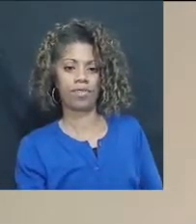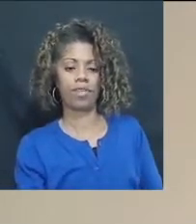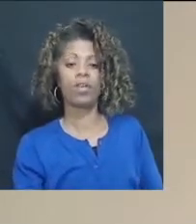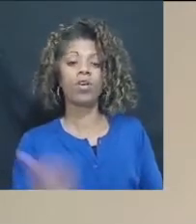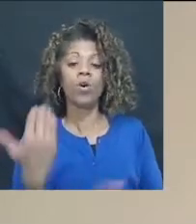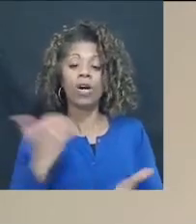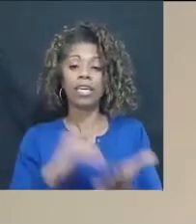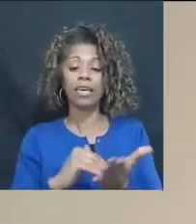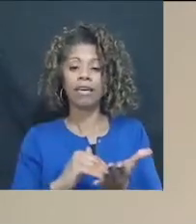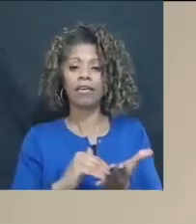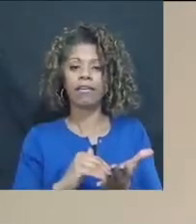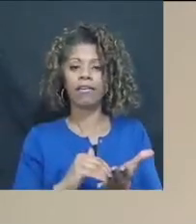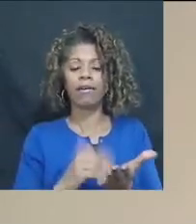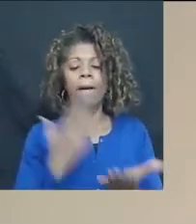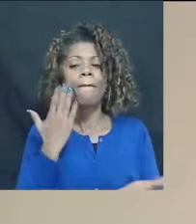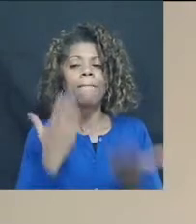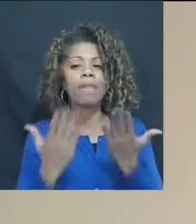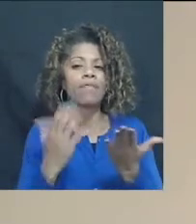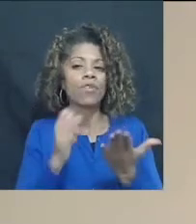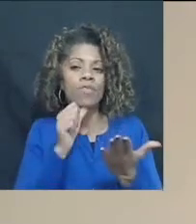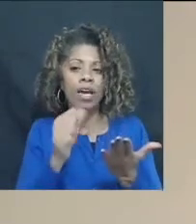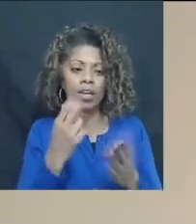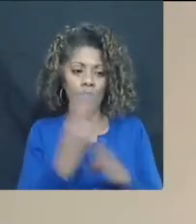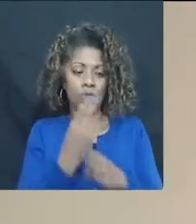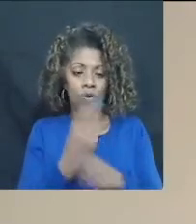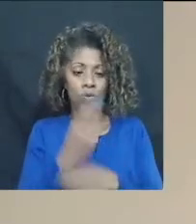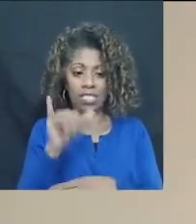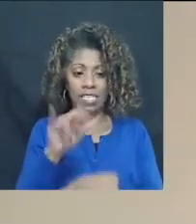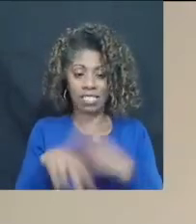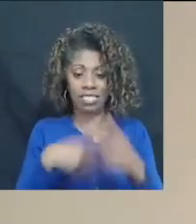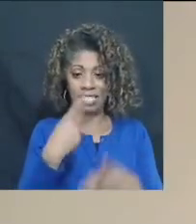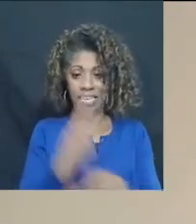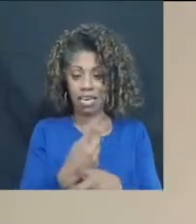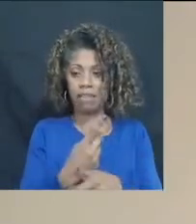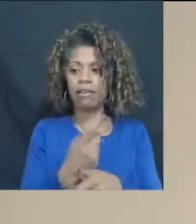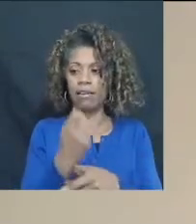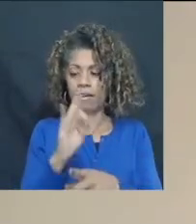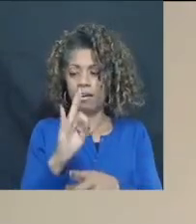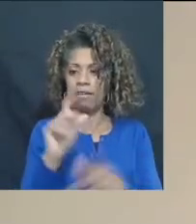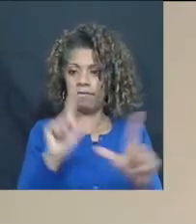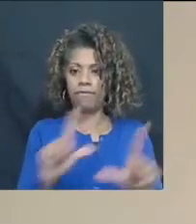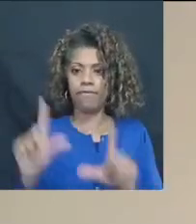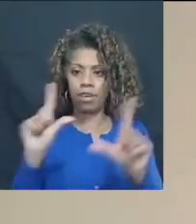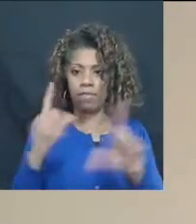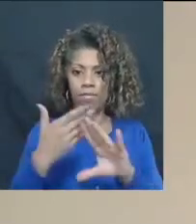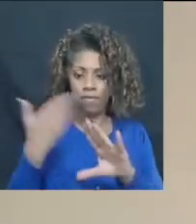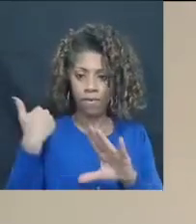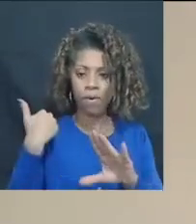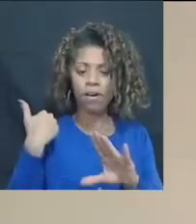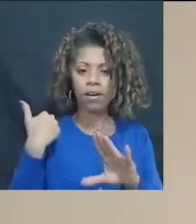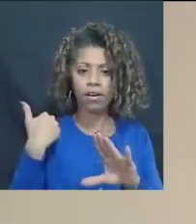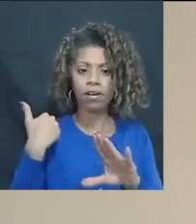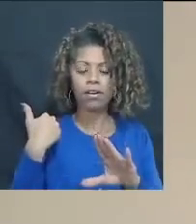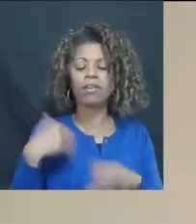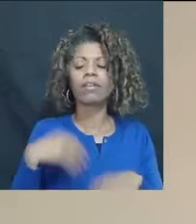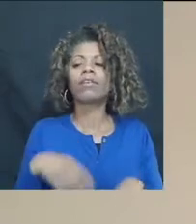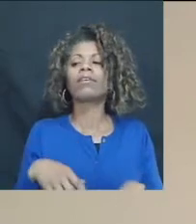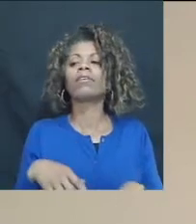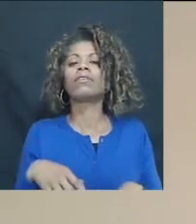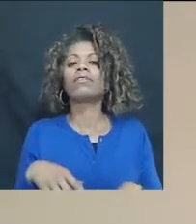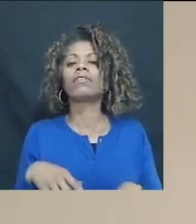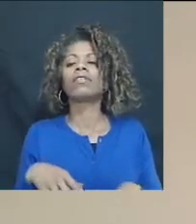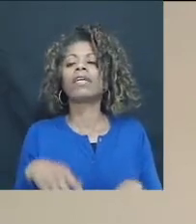asset framing training, let me at least underscore a few key points. Number one, the training is based